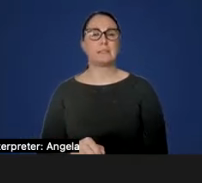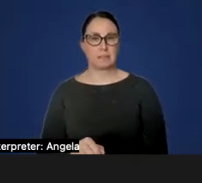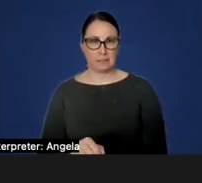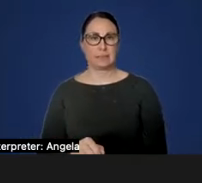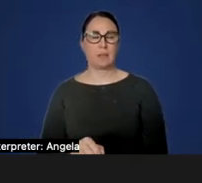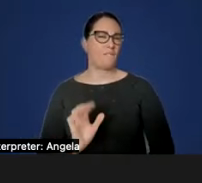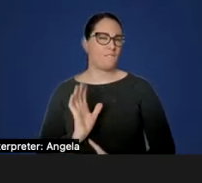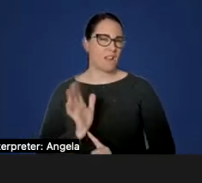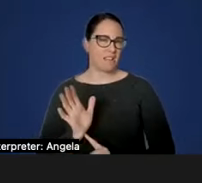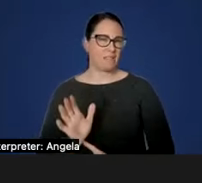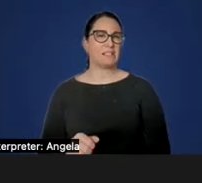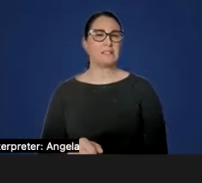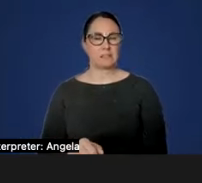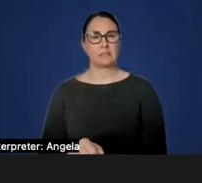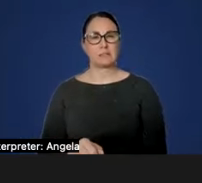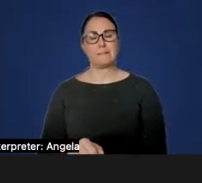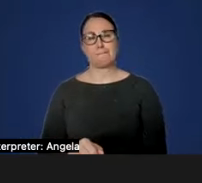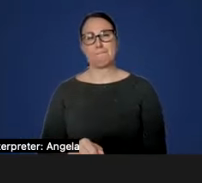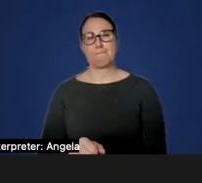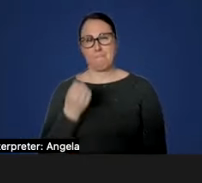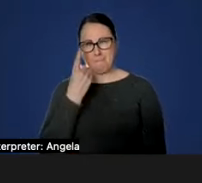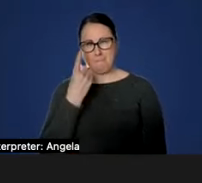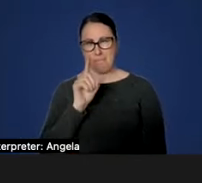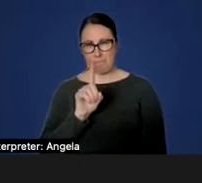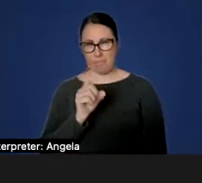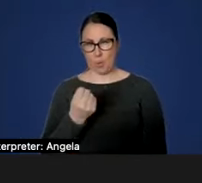5 minutes of that. okay, I got it. Hold on.